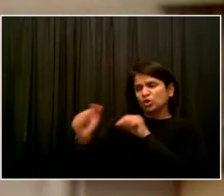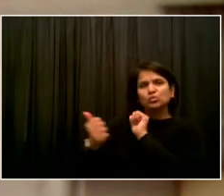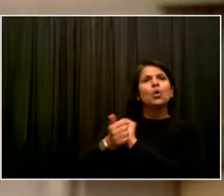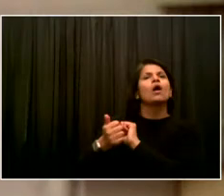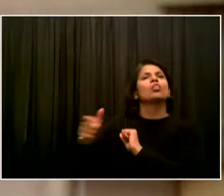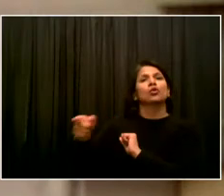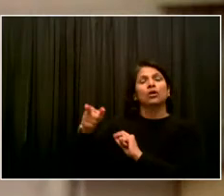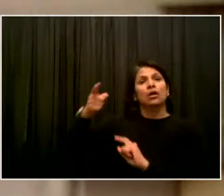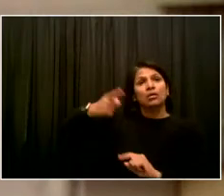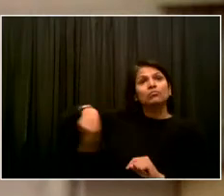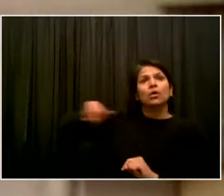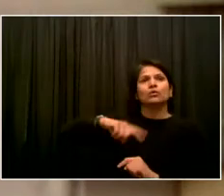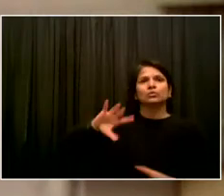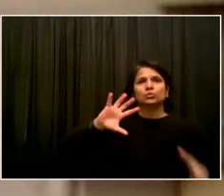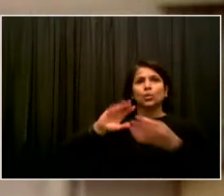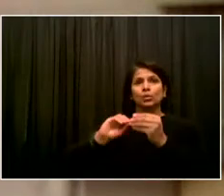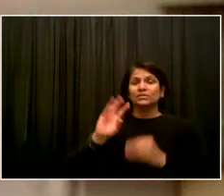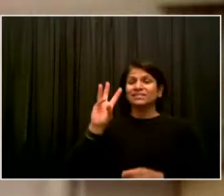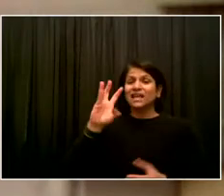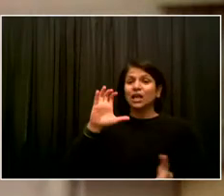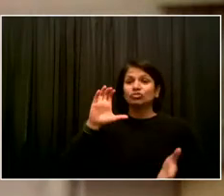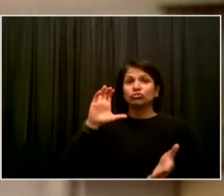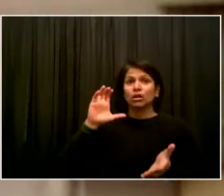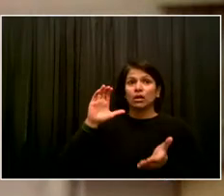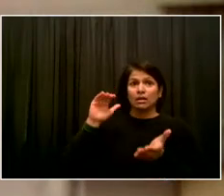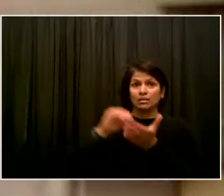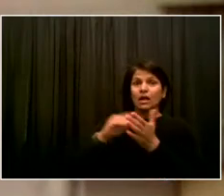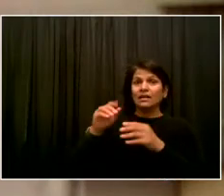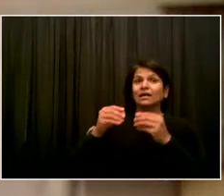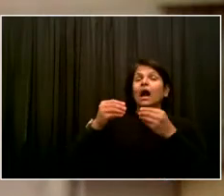week. And we now have 5 state-run